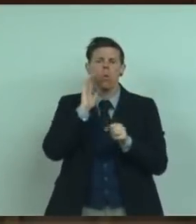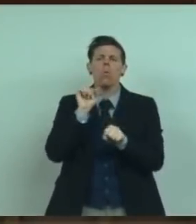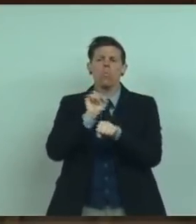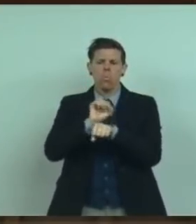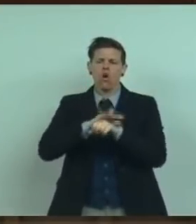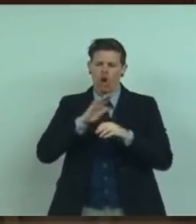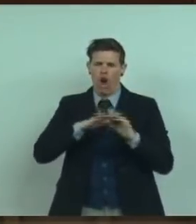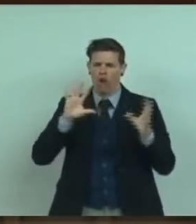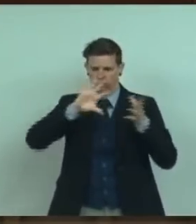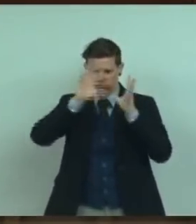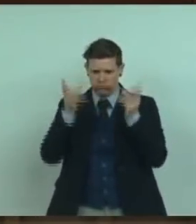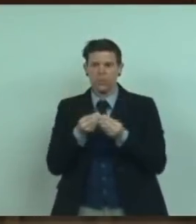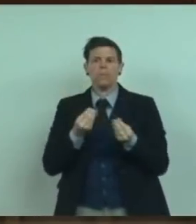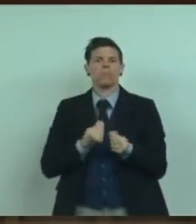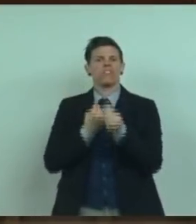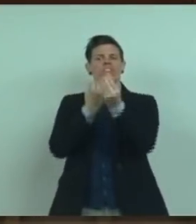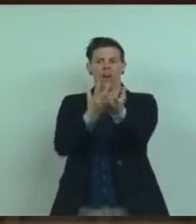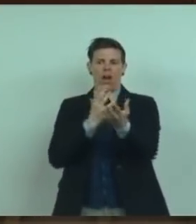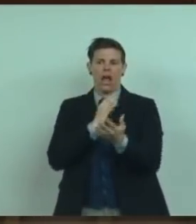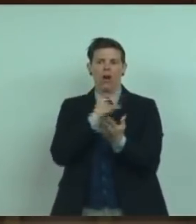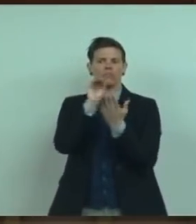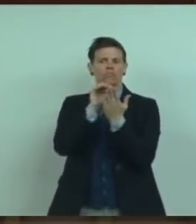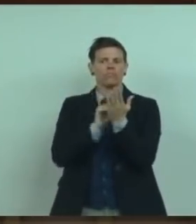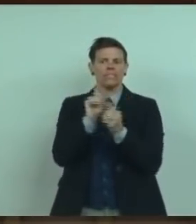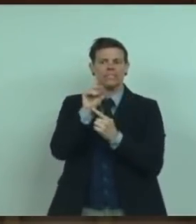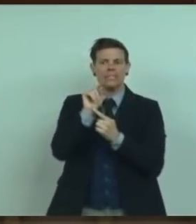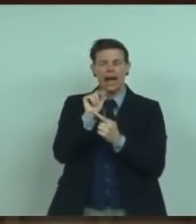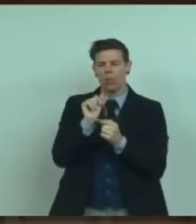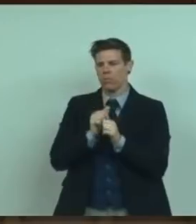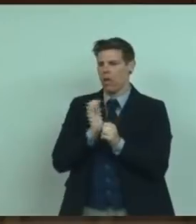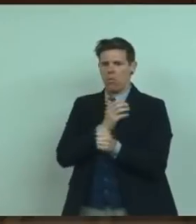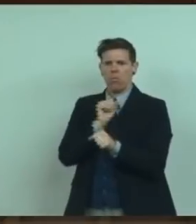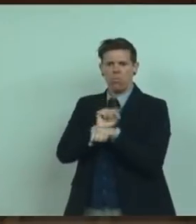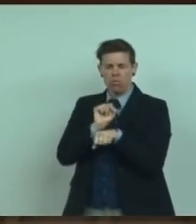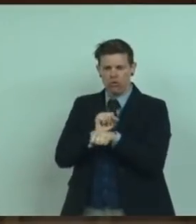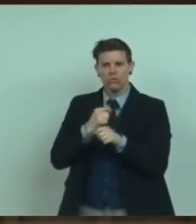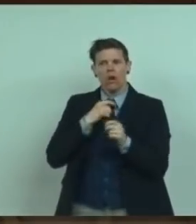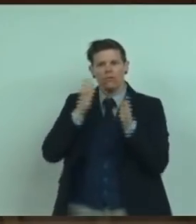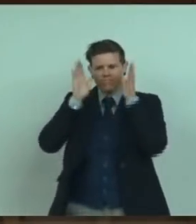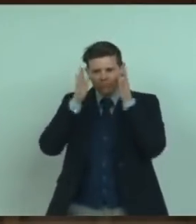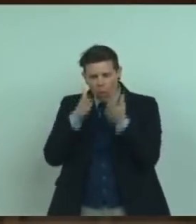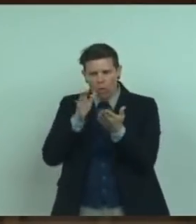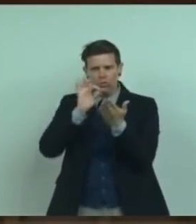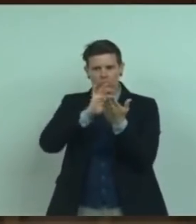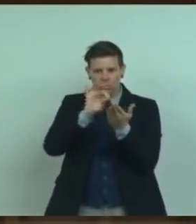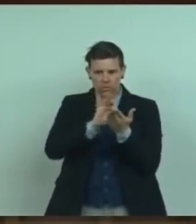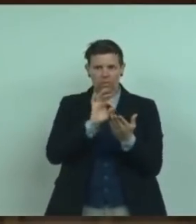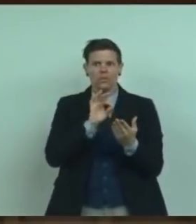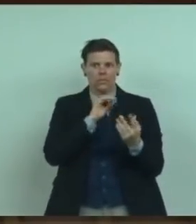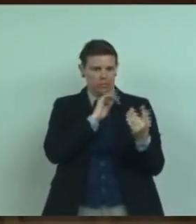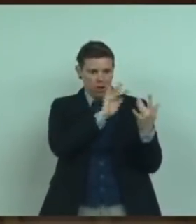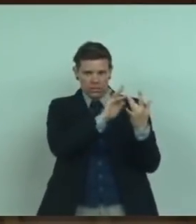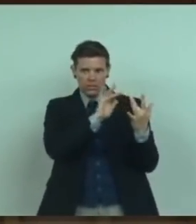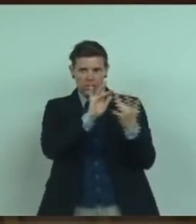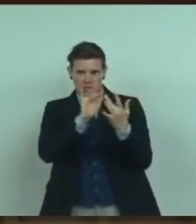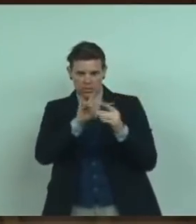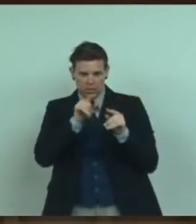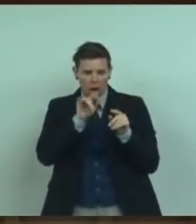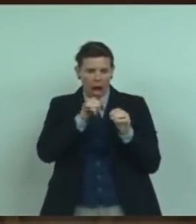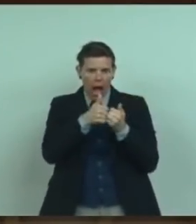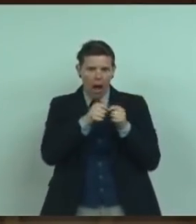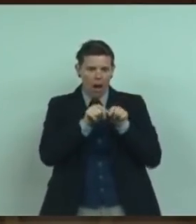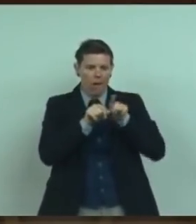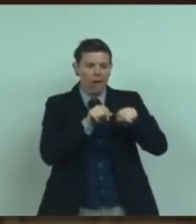to track contacts and to prevent the spread. So I've had to assign additional people